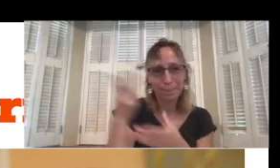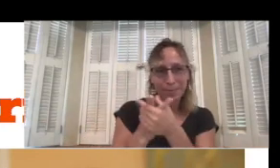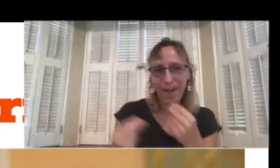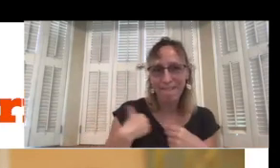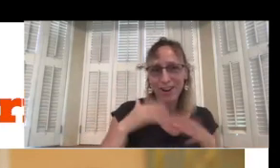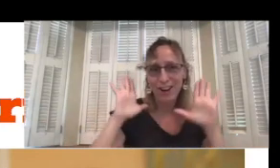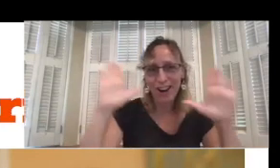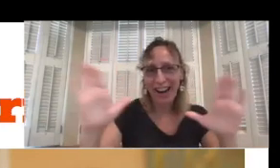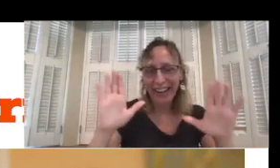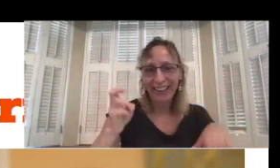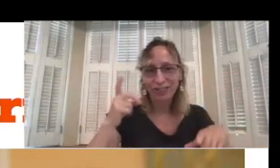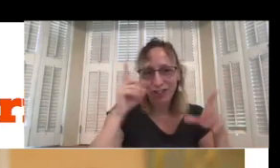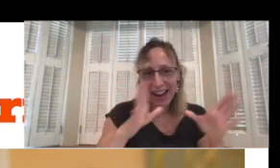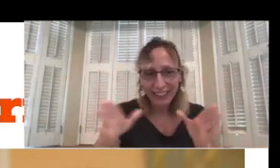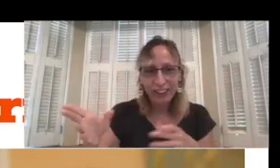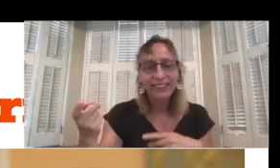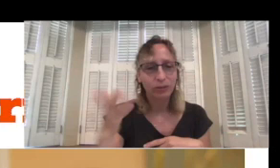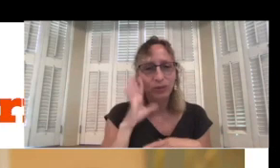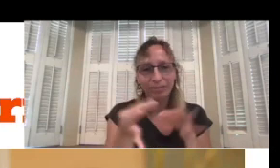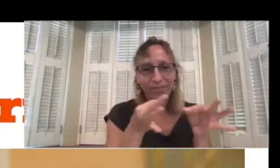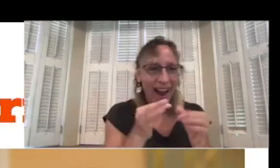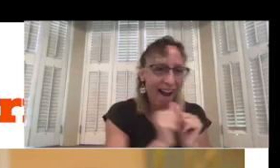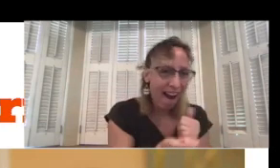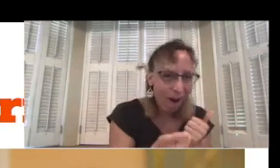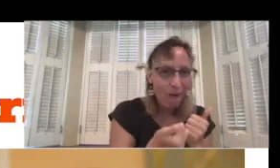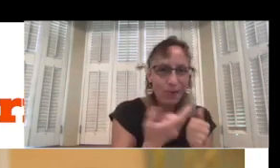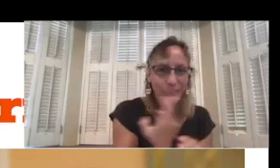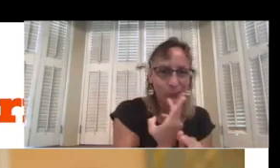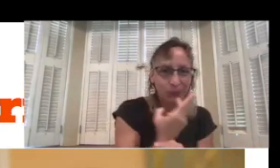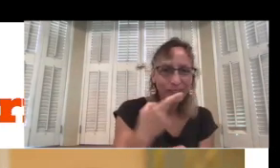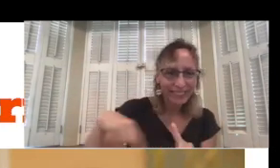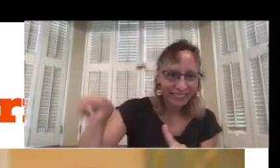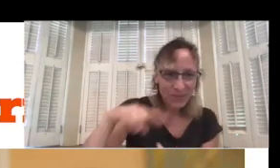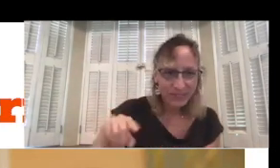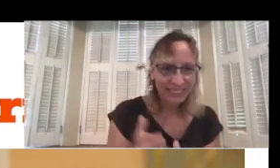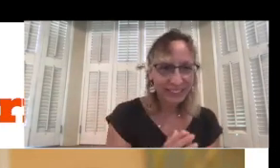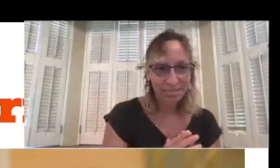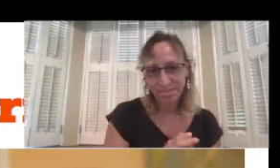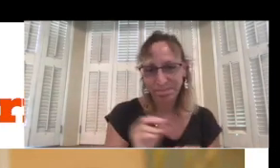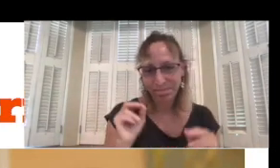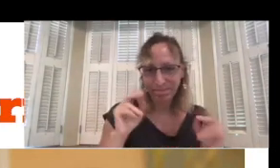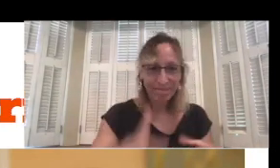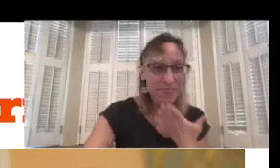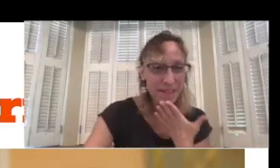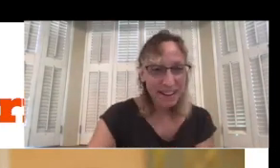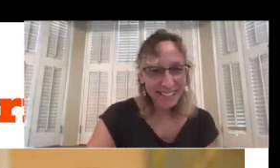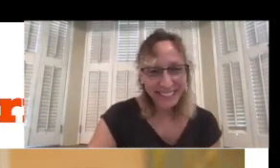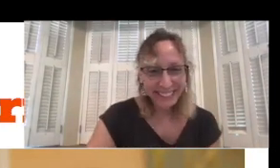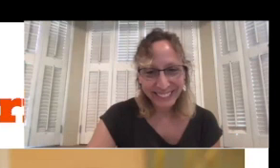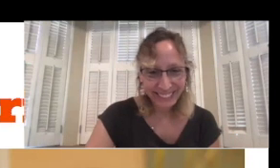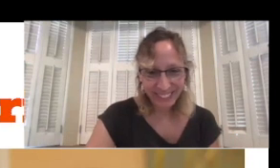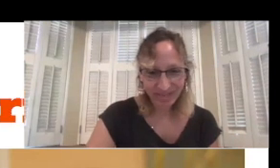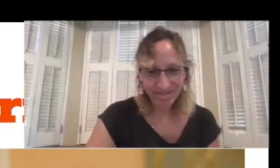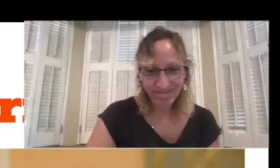home accessing their classroom from a laptop. Both Sarah Beth and Wendy will talk through how to use those